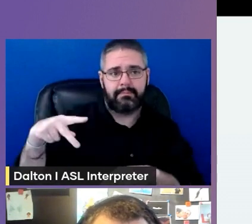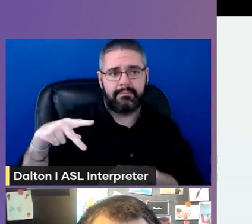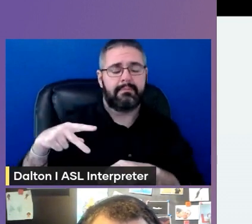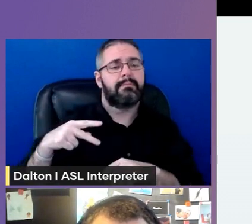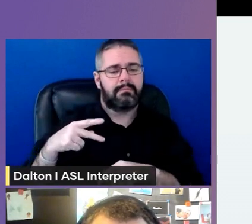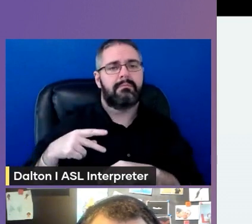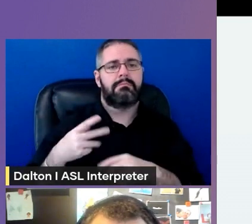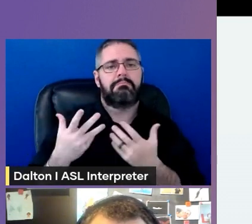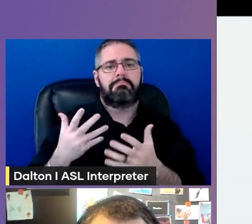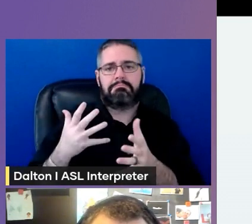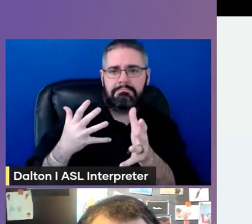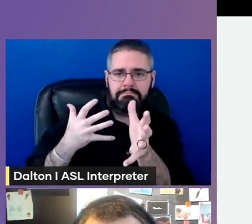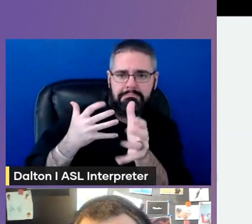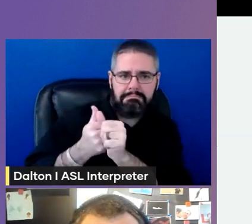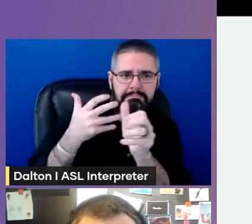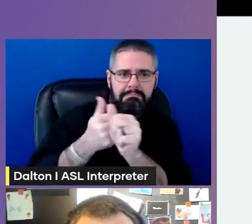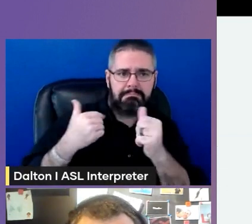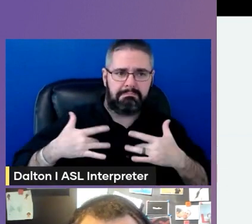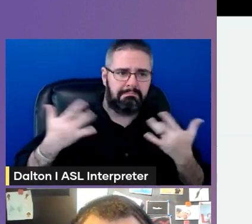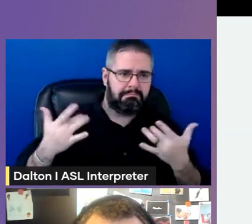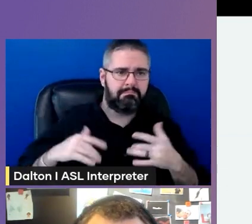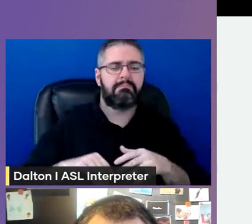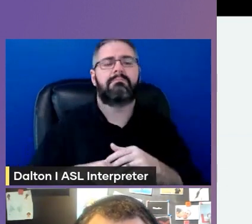getting update statuses,